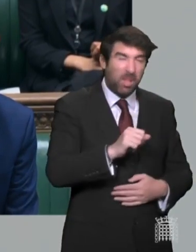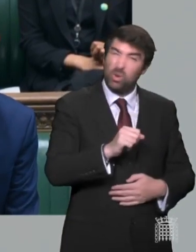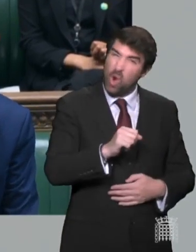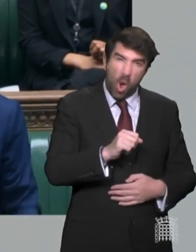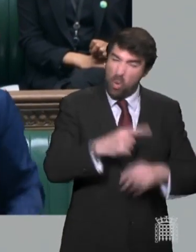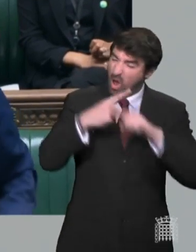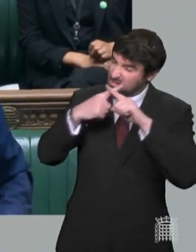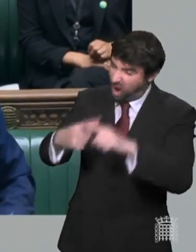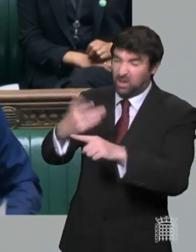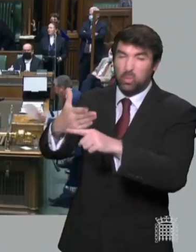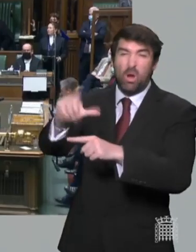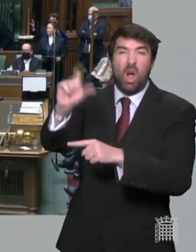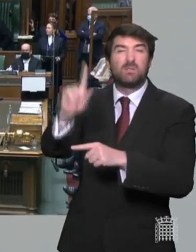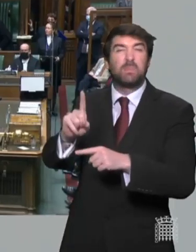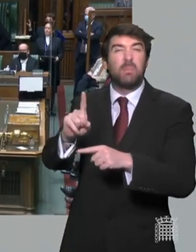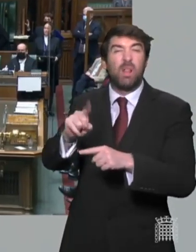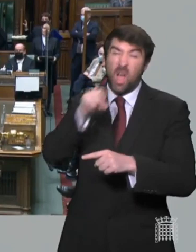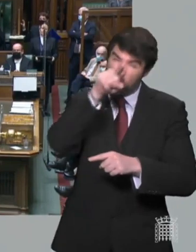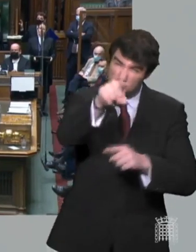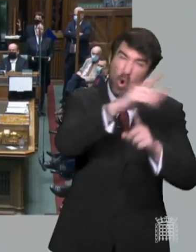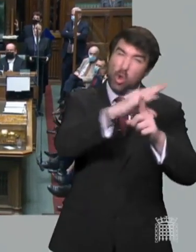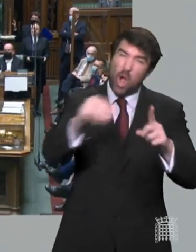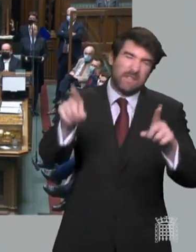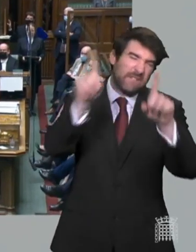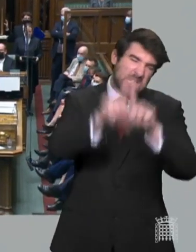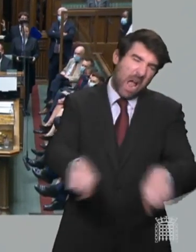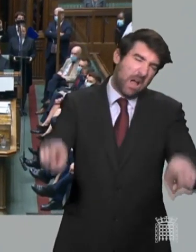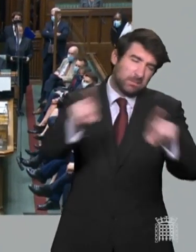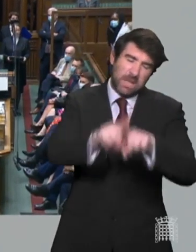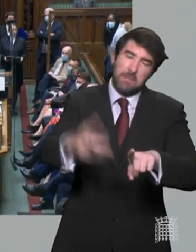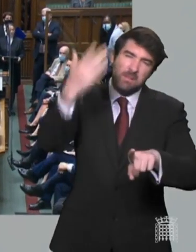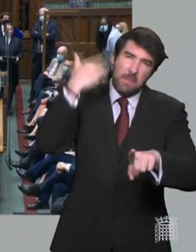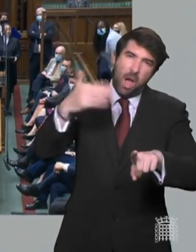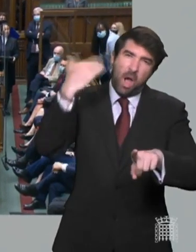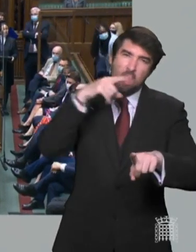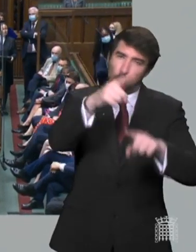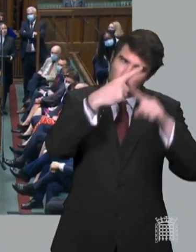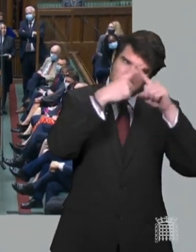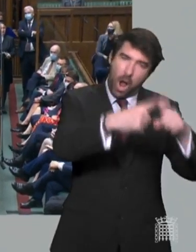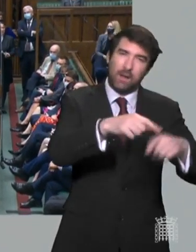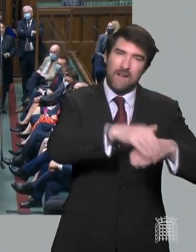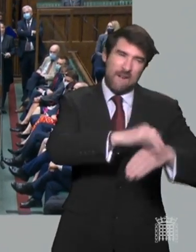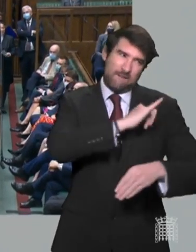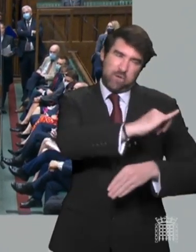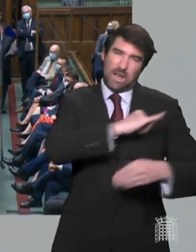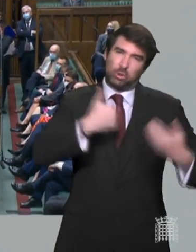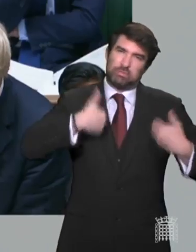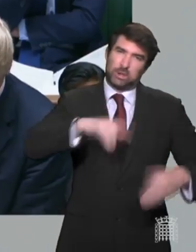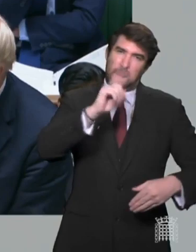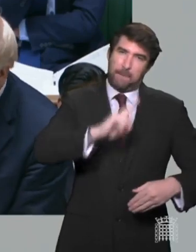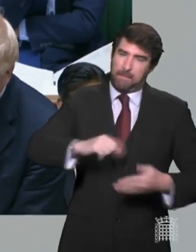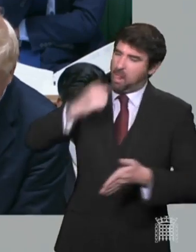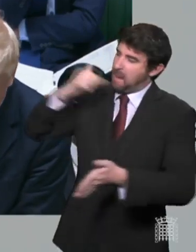donors before working people? Minister. Well, I think very sadly, Mr. Speaker, what you're hearing is the same old nonsense from Labour,